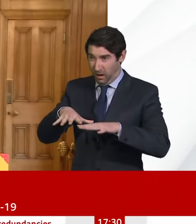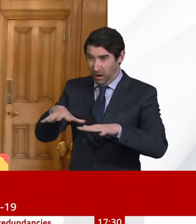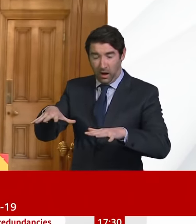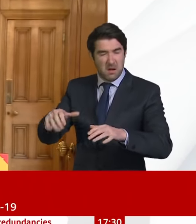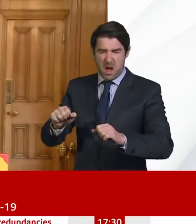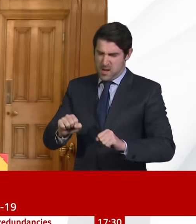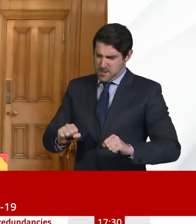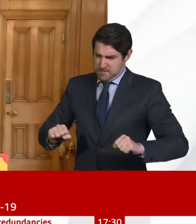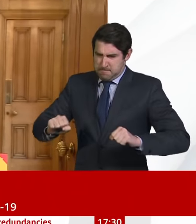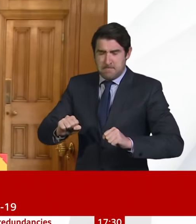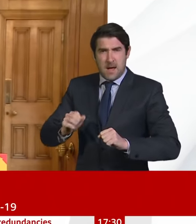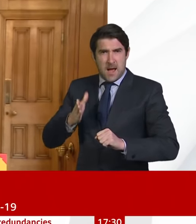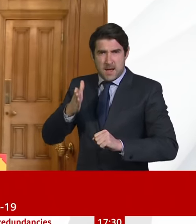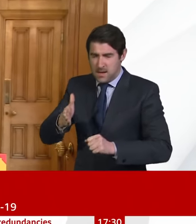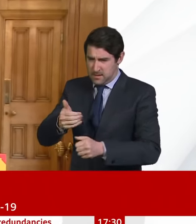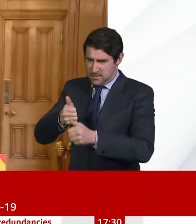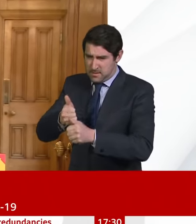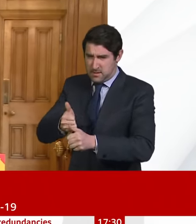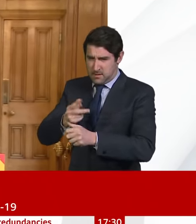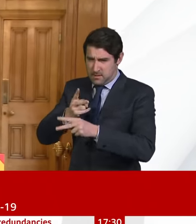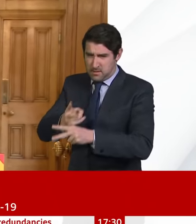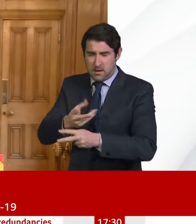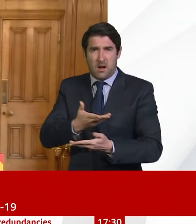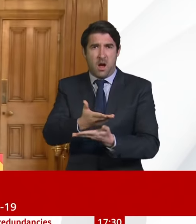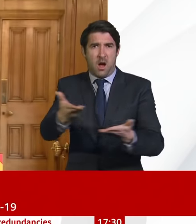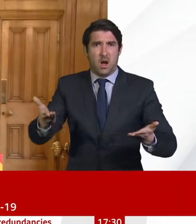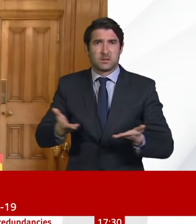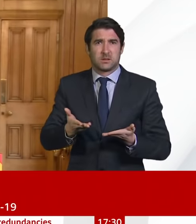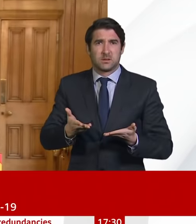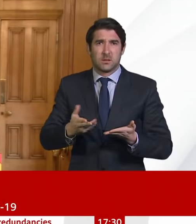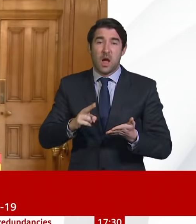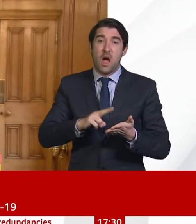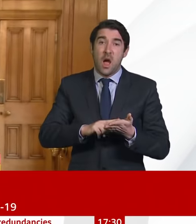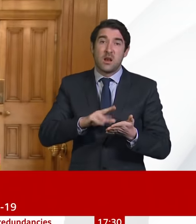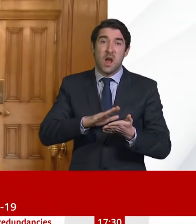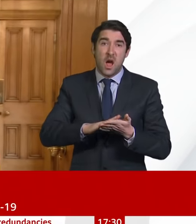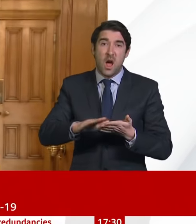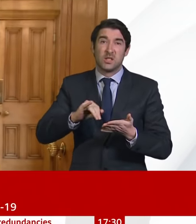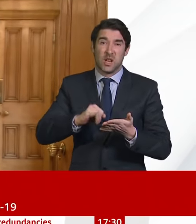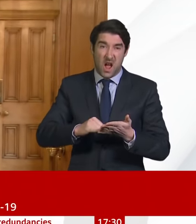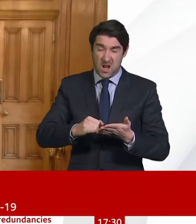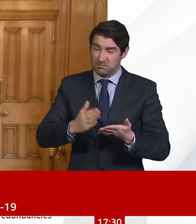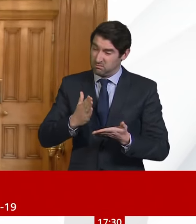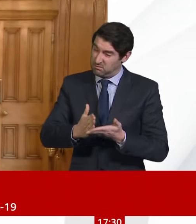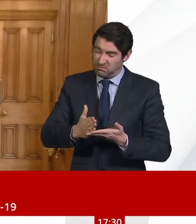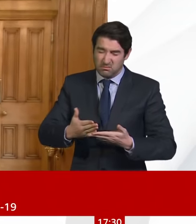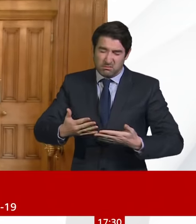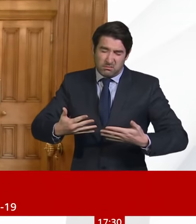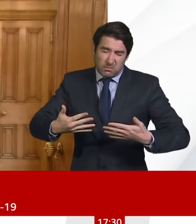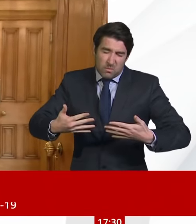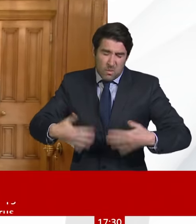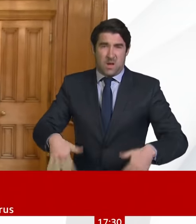this diverse and caring institution that our nation holds so dear.